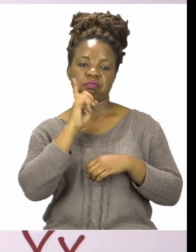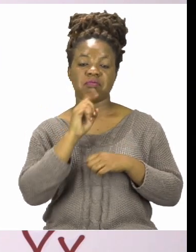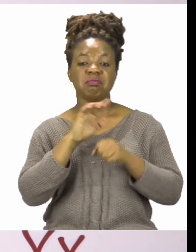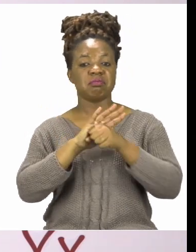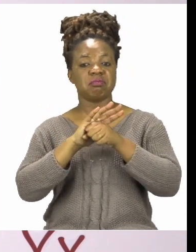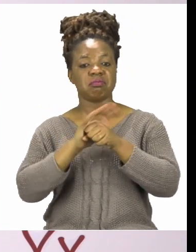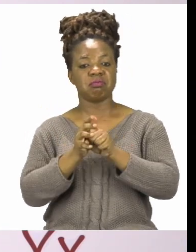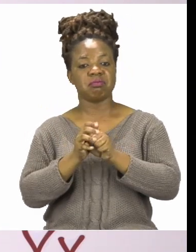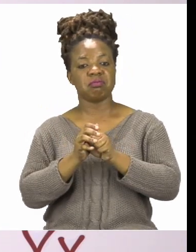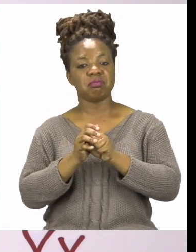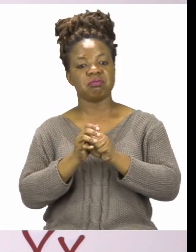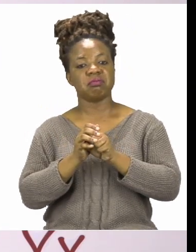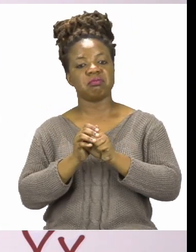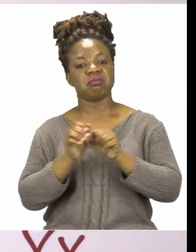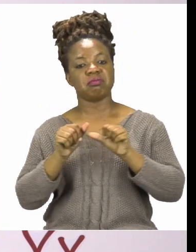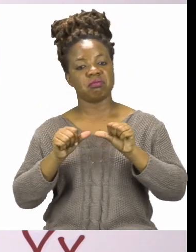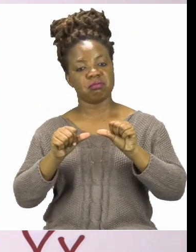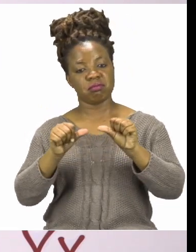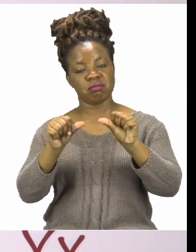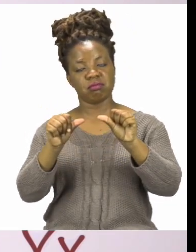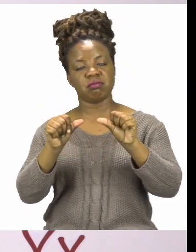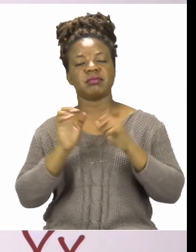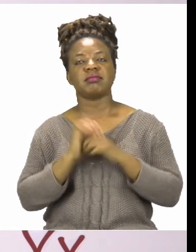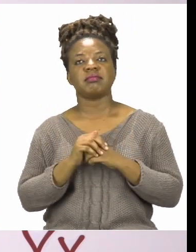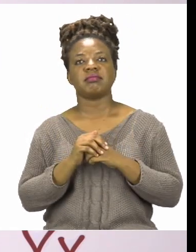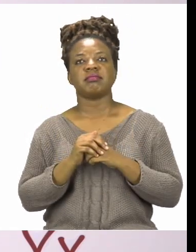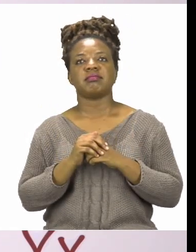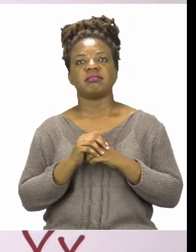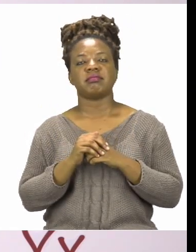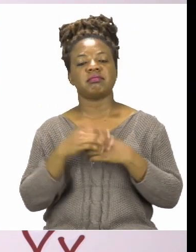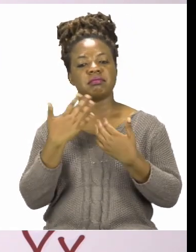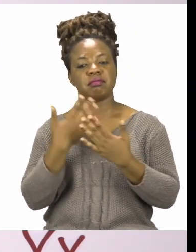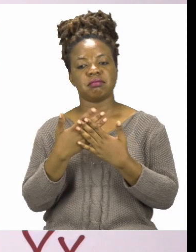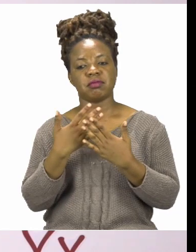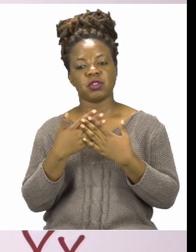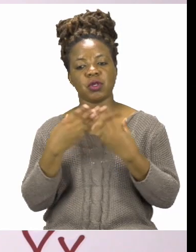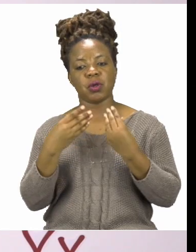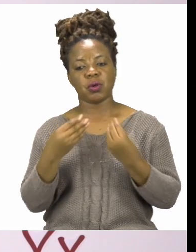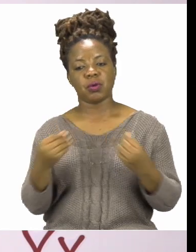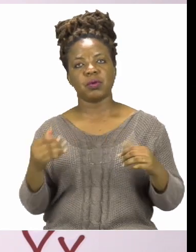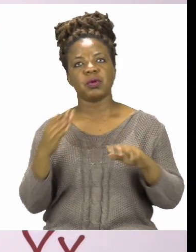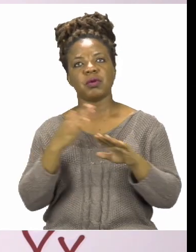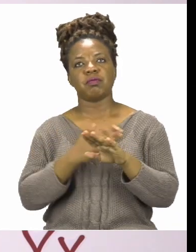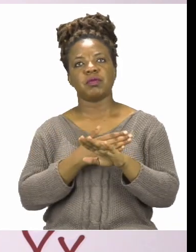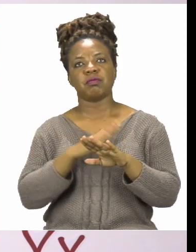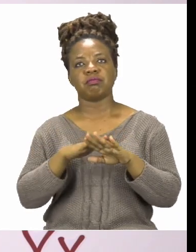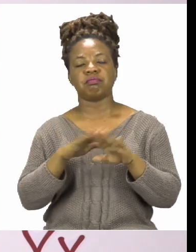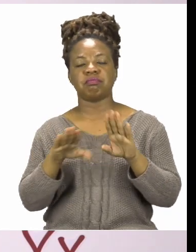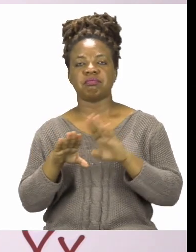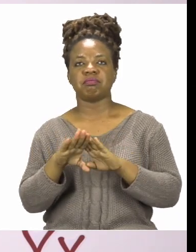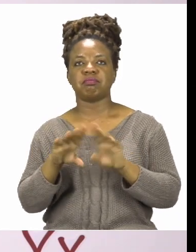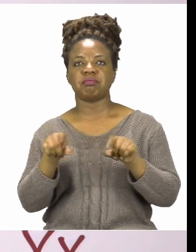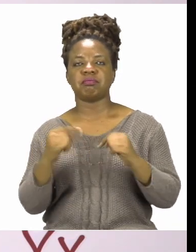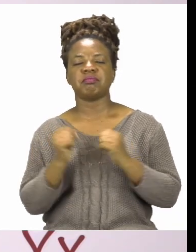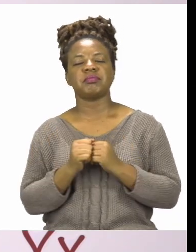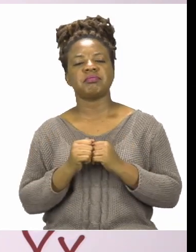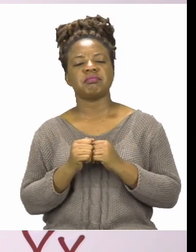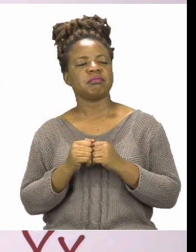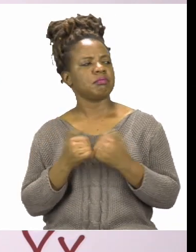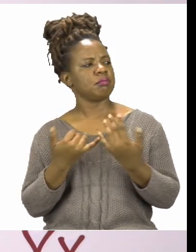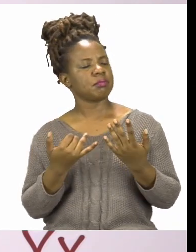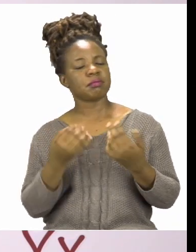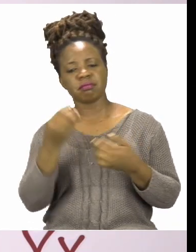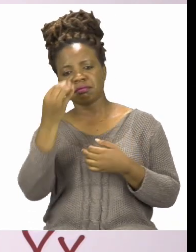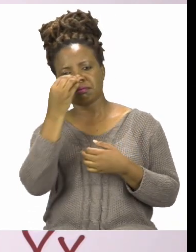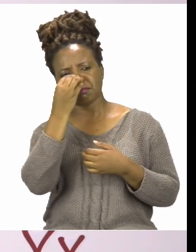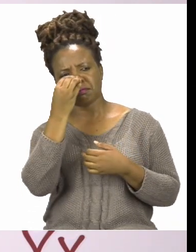staying nice and safe. Make sure your hands are dry before you touch anything else. Sashi and I are going to go outside and take a little bit